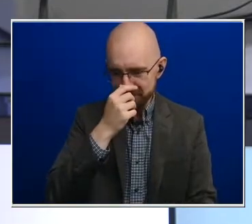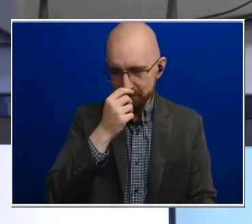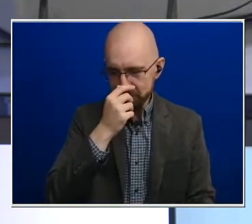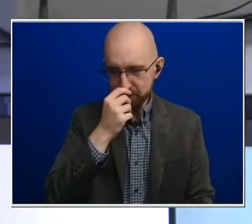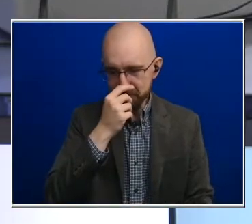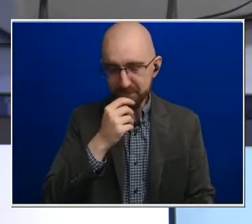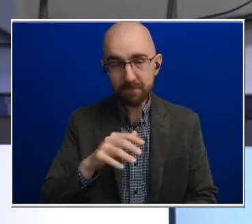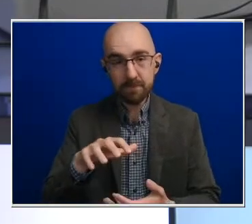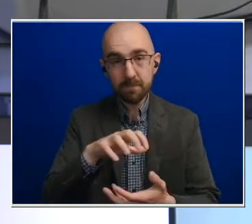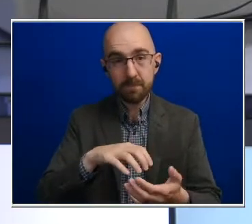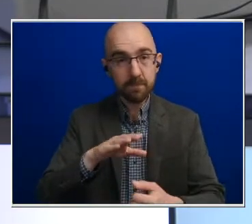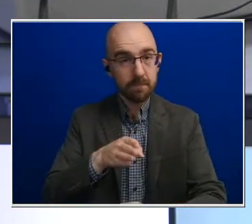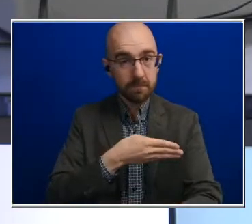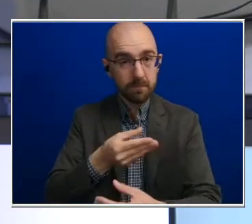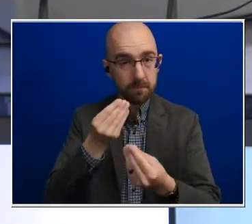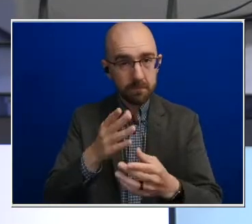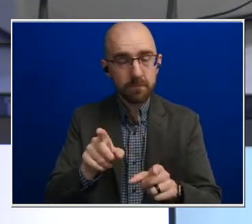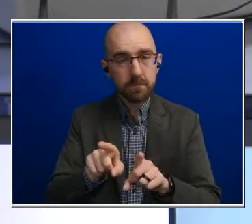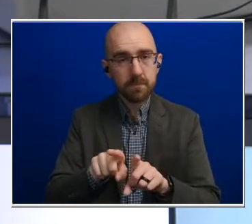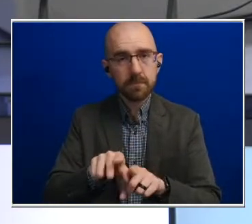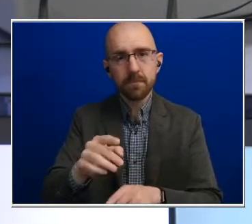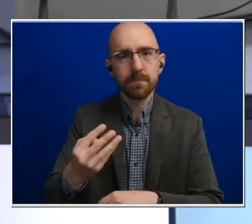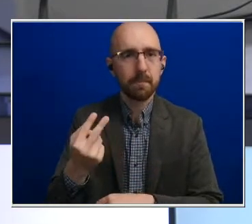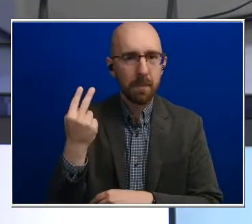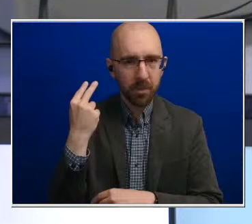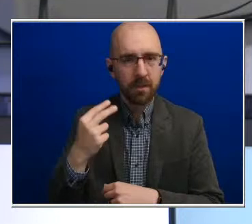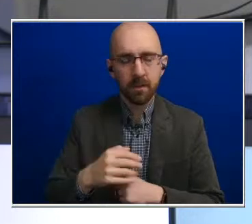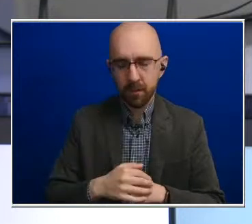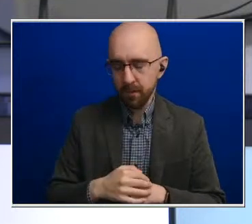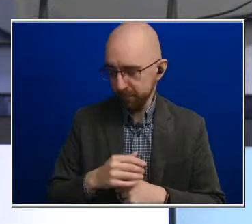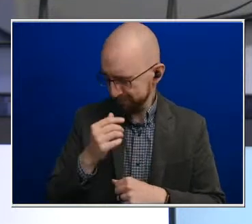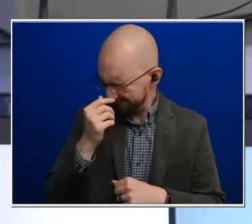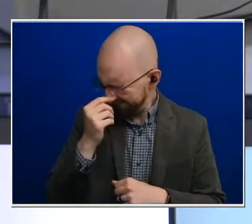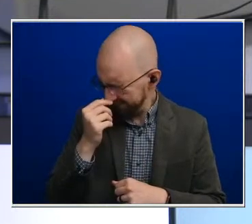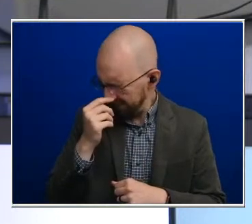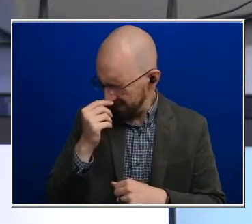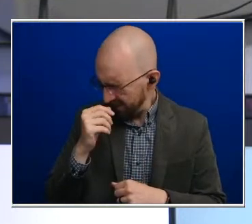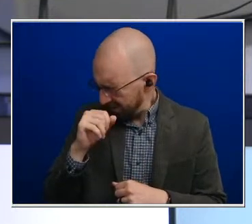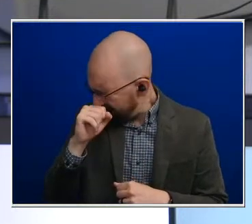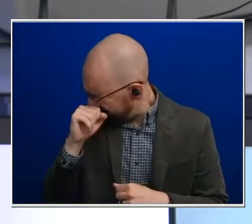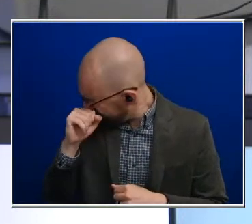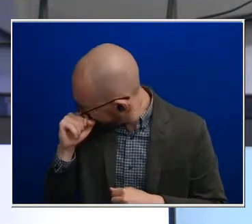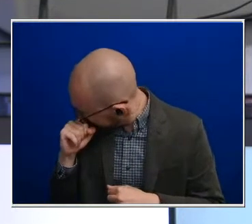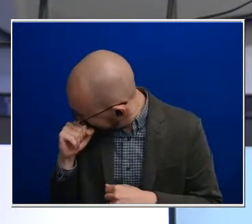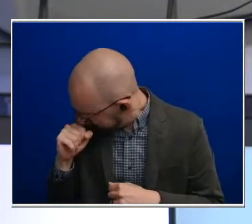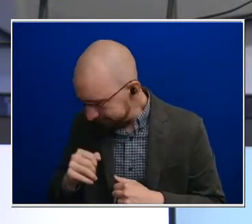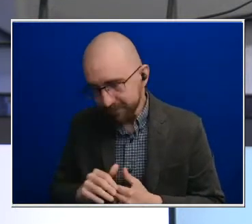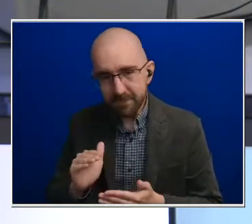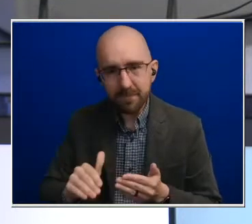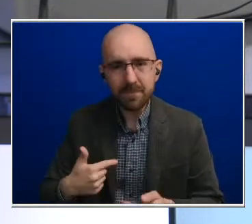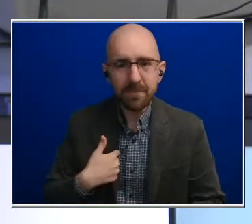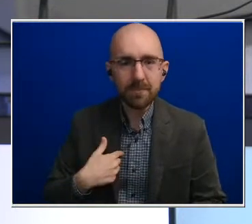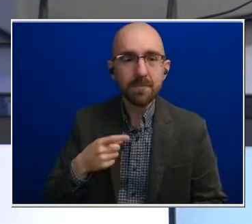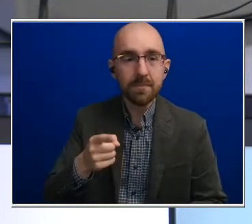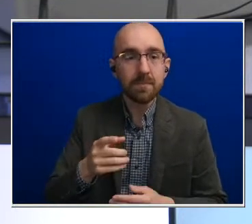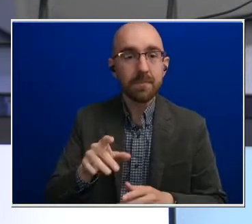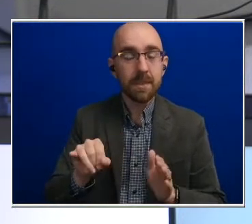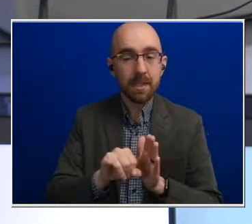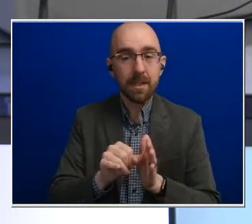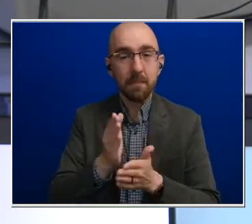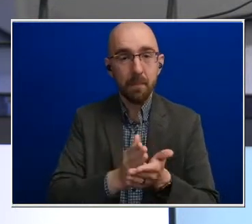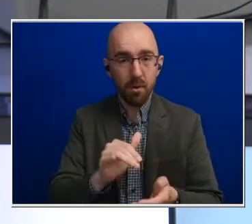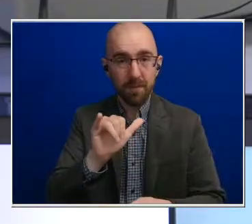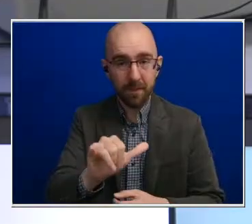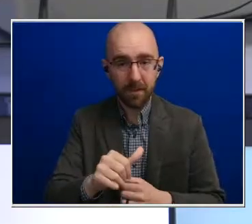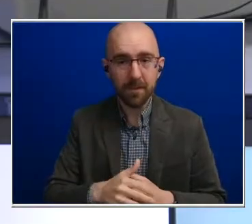you, but also what your memory is telling you. And identity formed as part of that. So you might